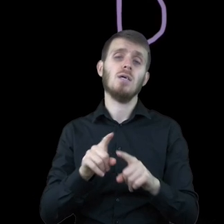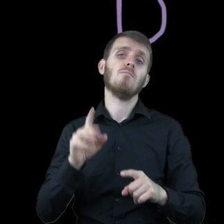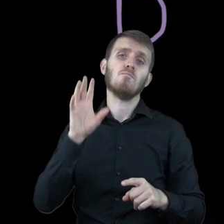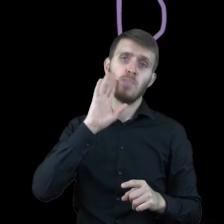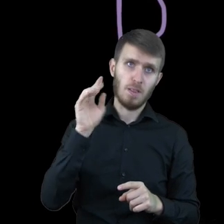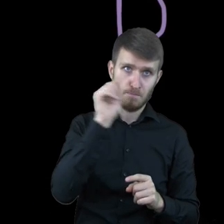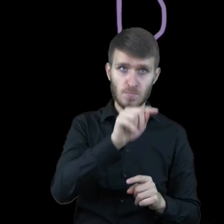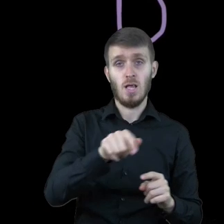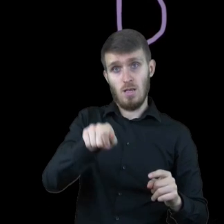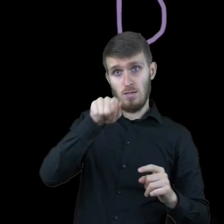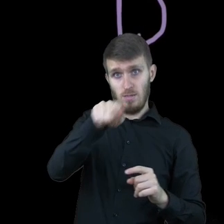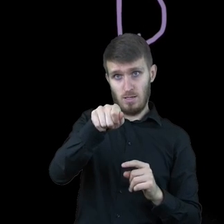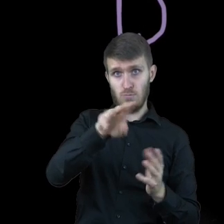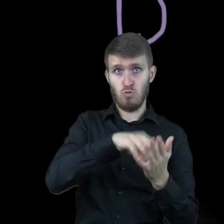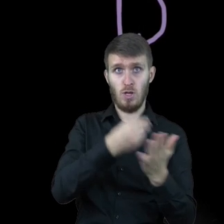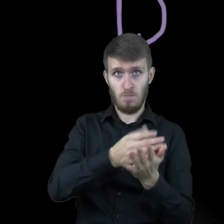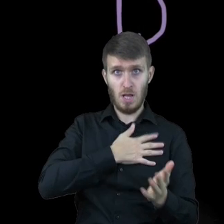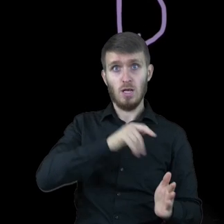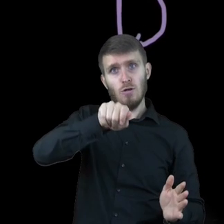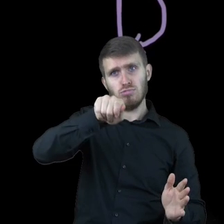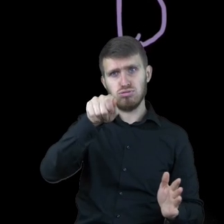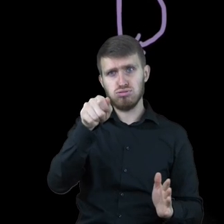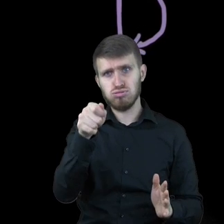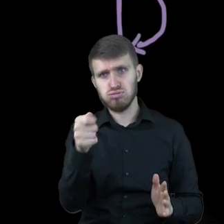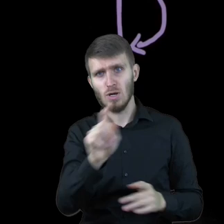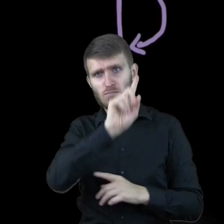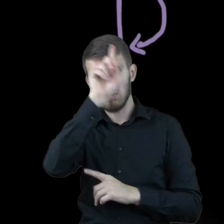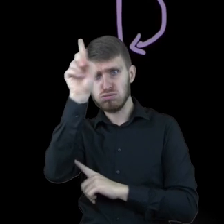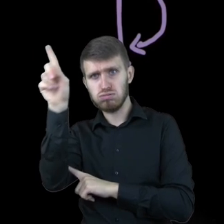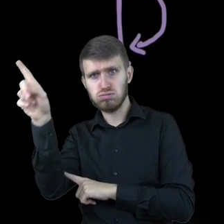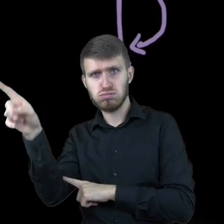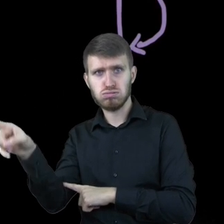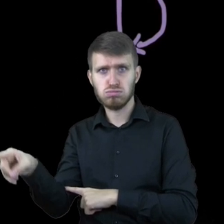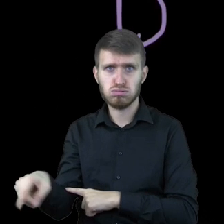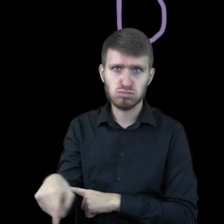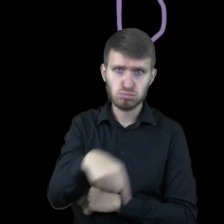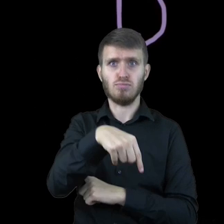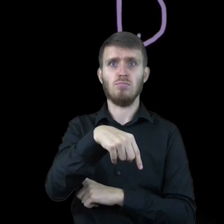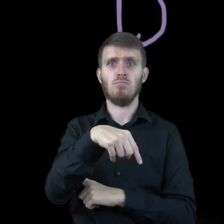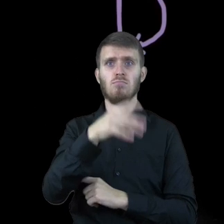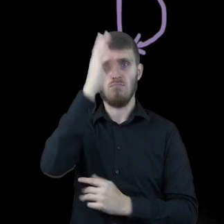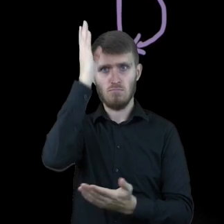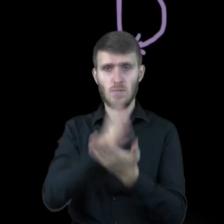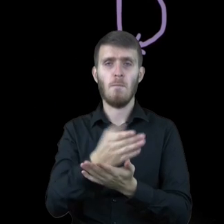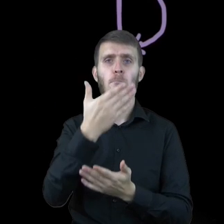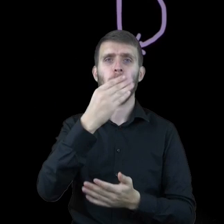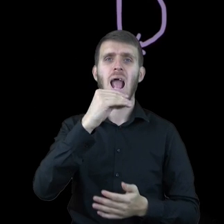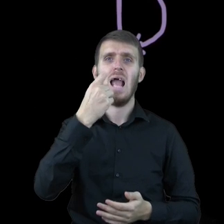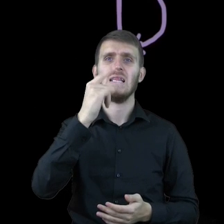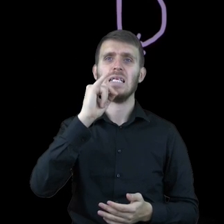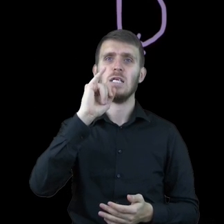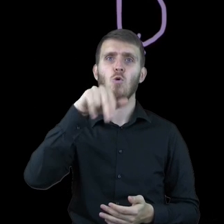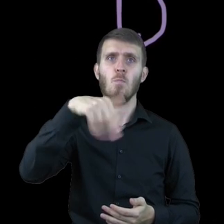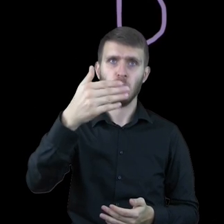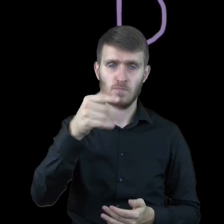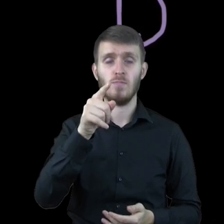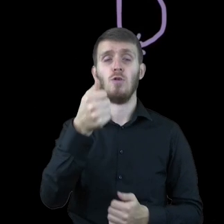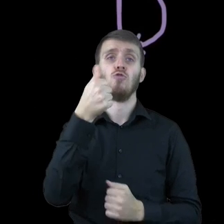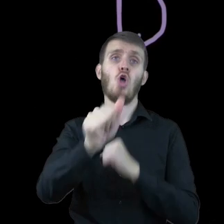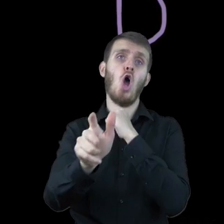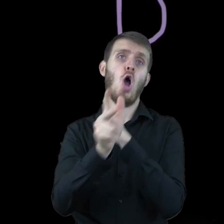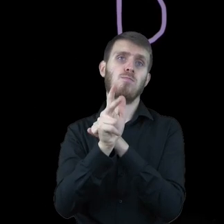we went around 180 degrees, we would end up facing straight down at medium.